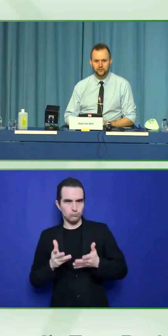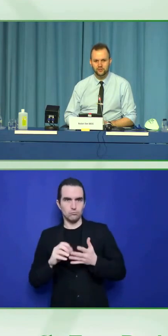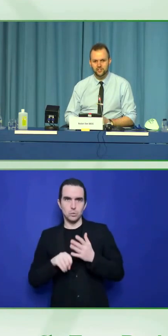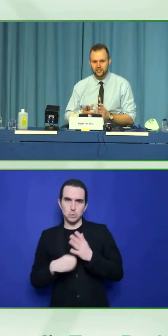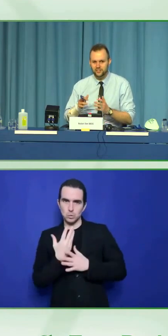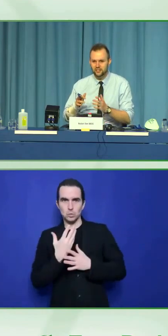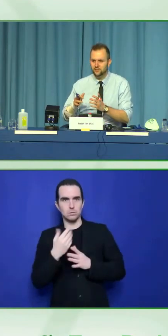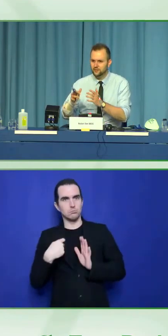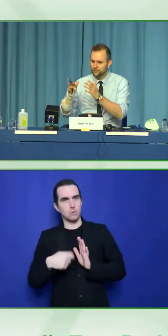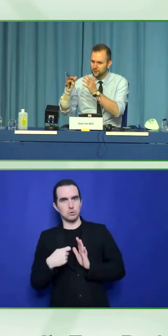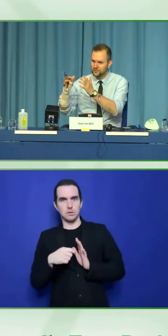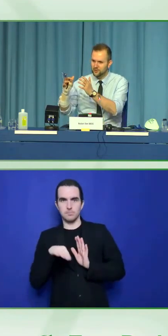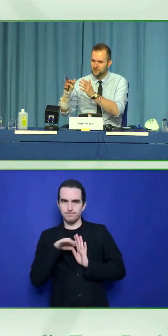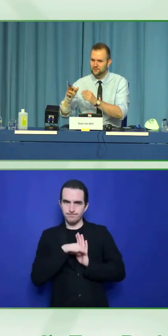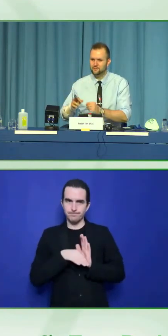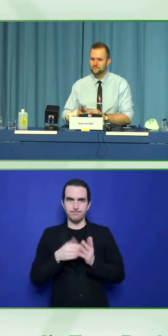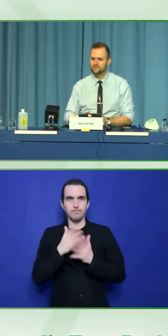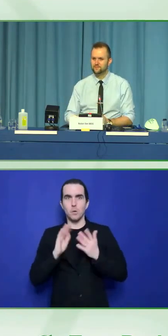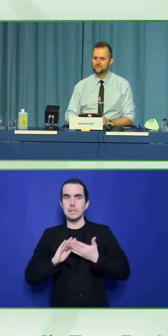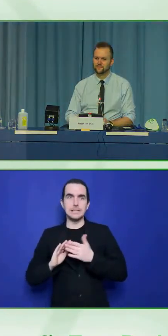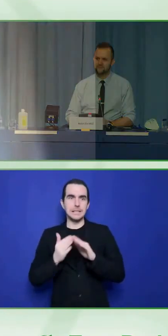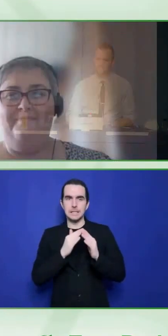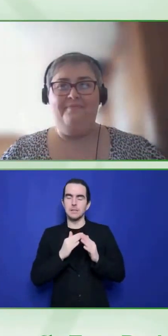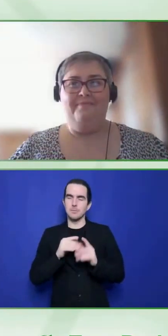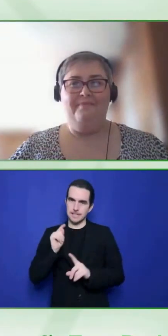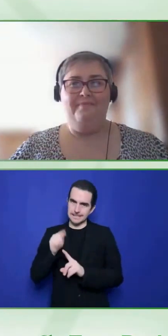further ado, Geraldine, the floor is yours.